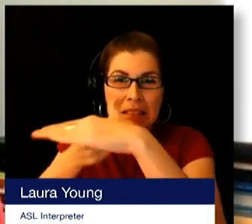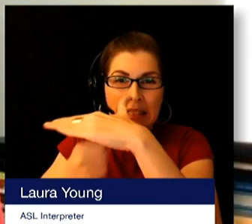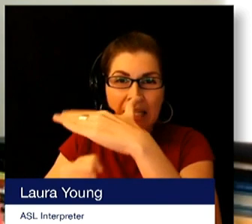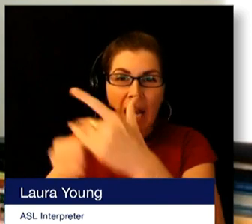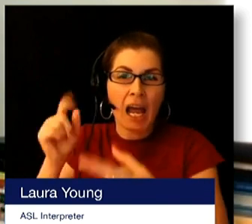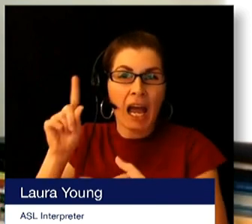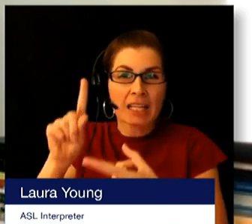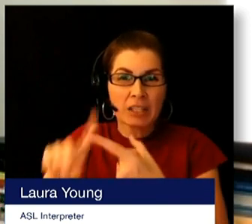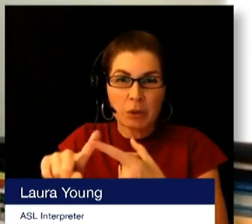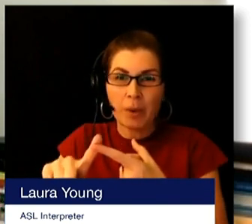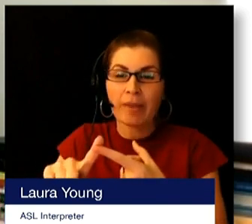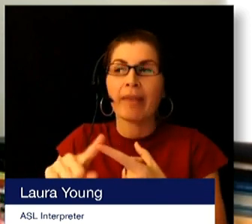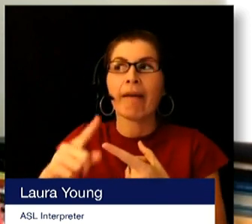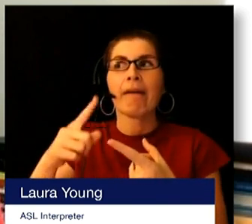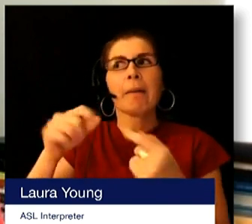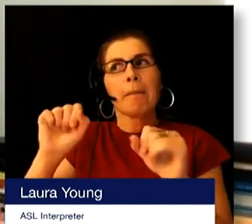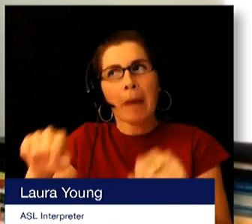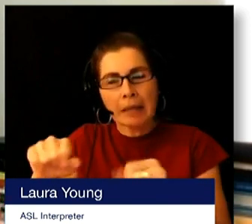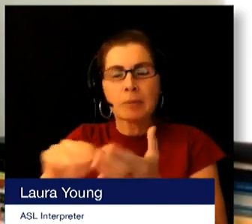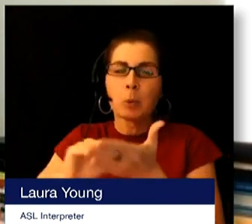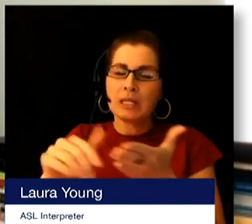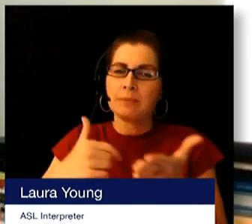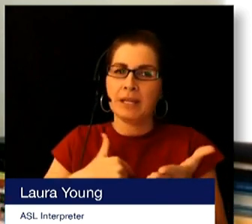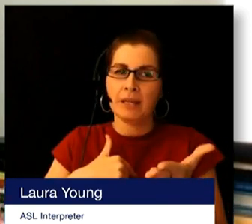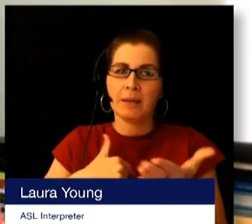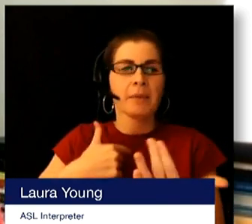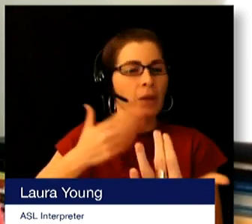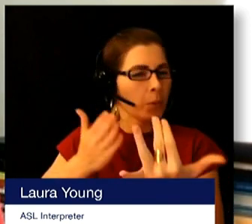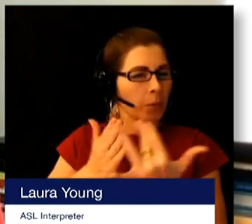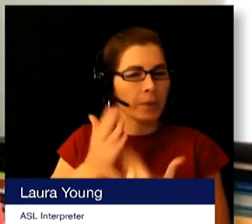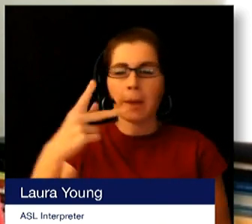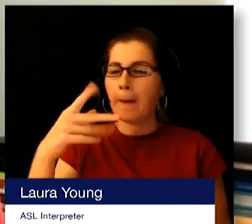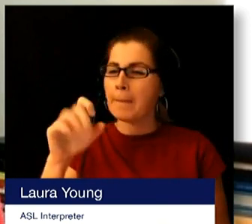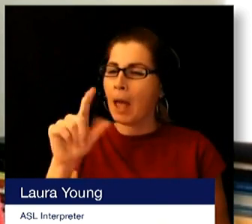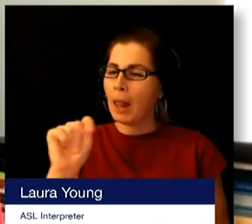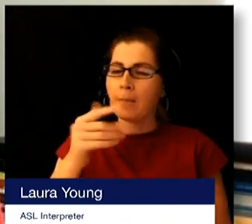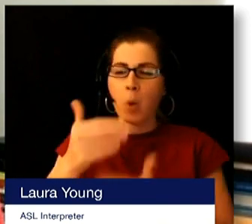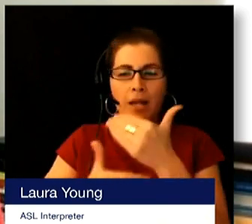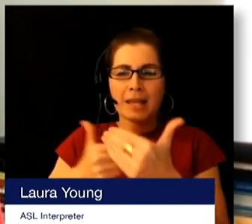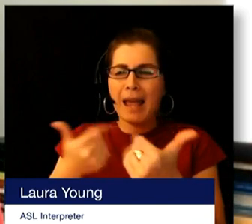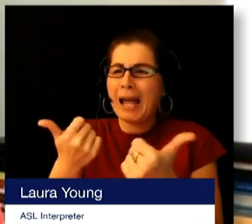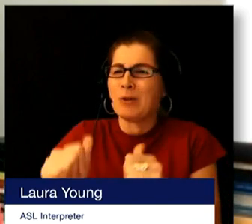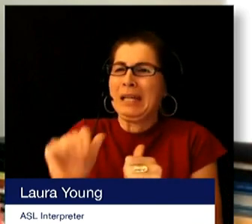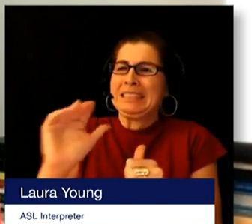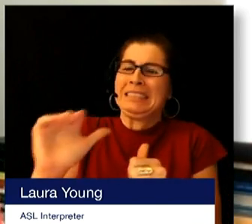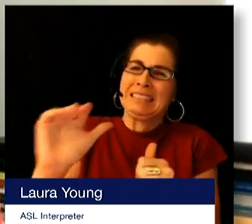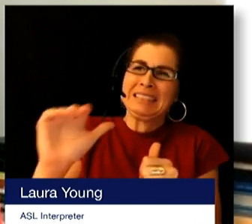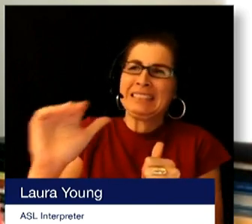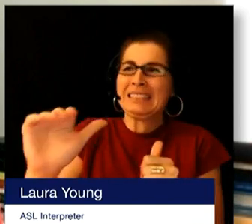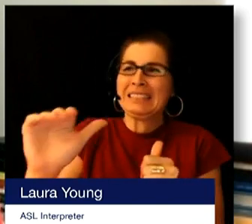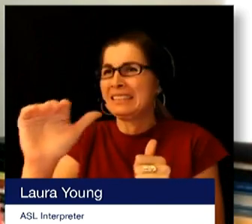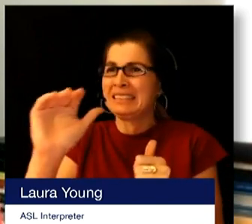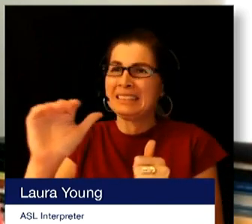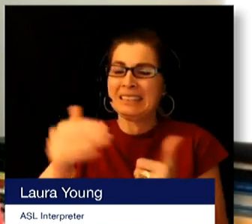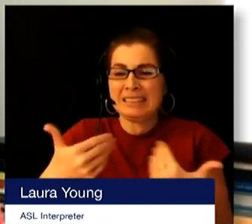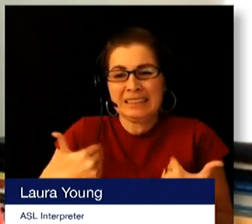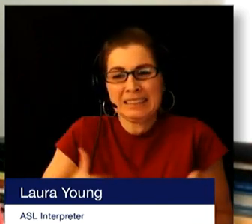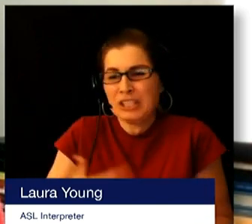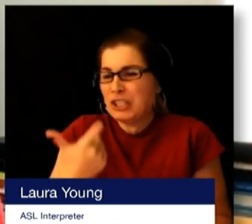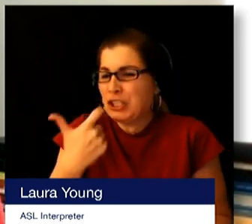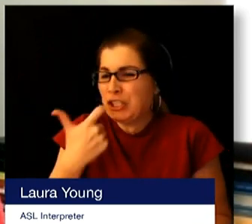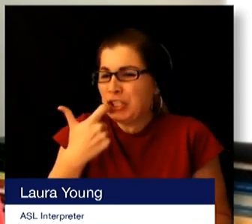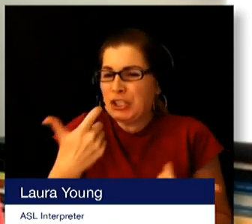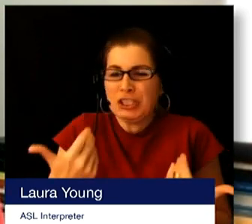for release. I went through the appellate process trying to get some sort of relief based on the fact that I was just a juvenile